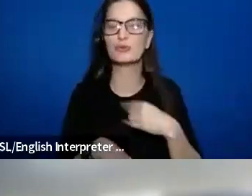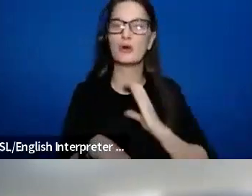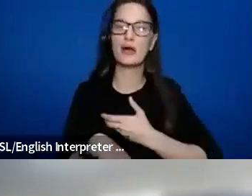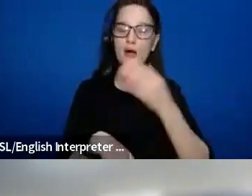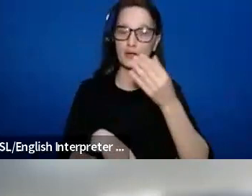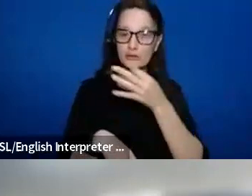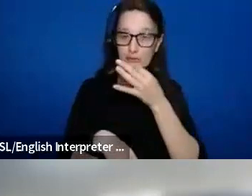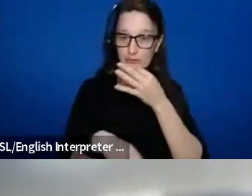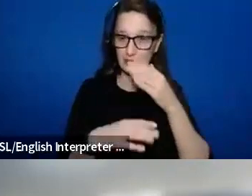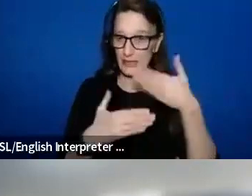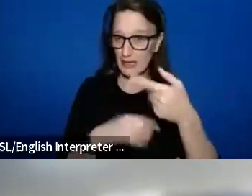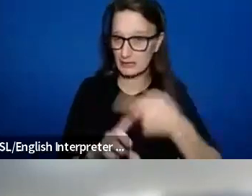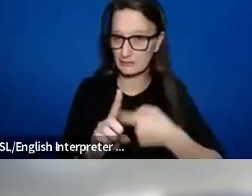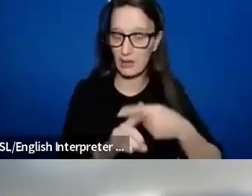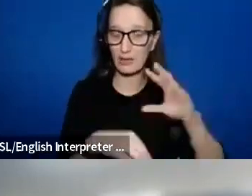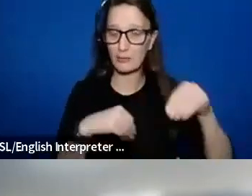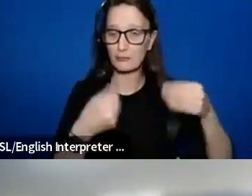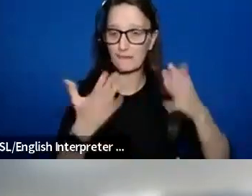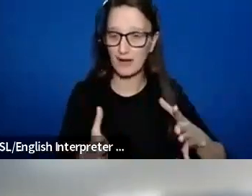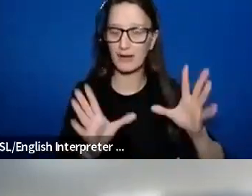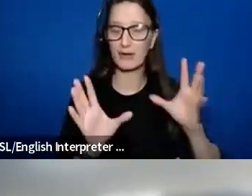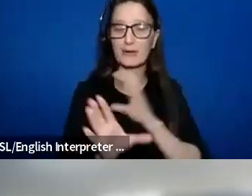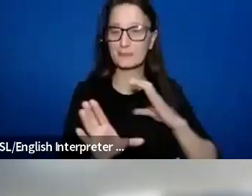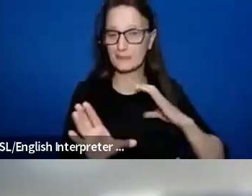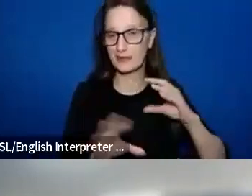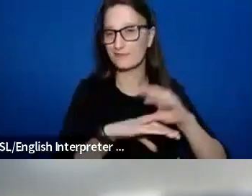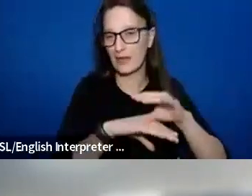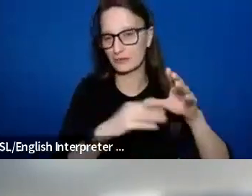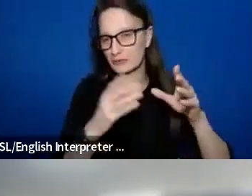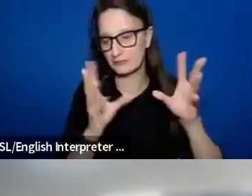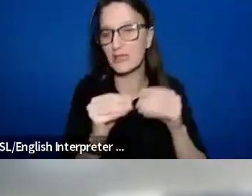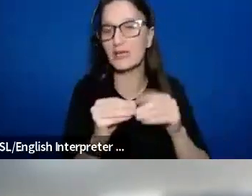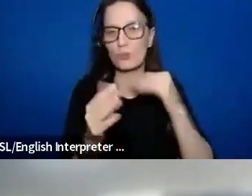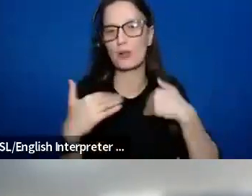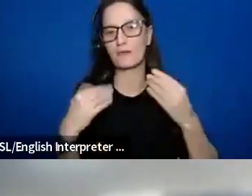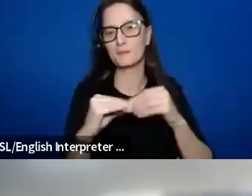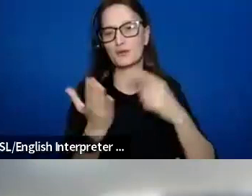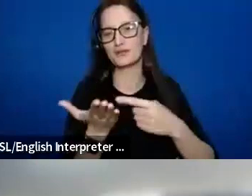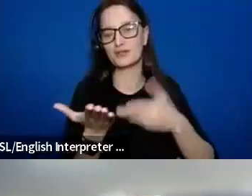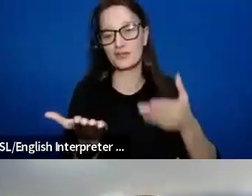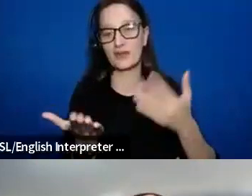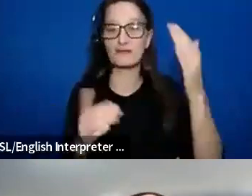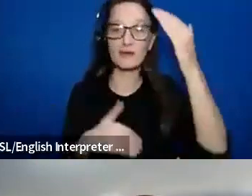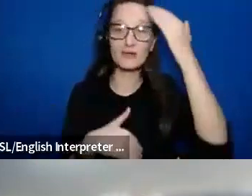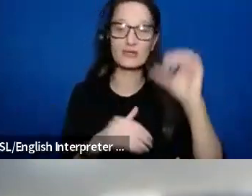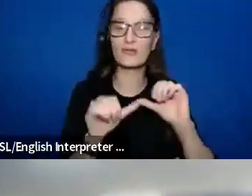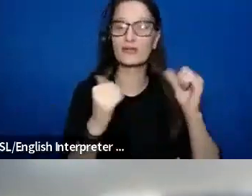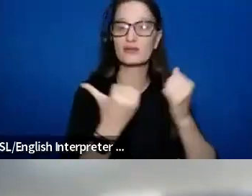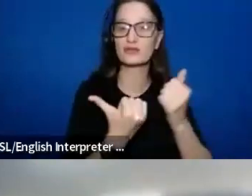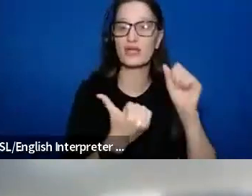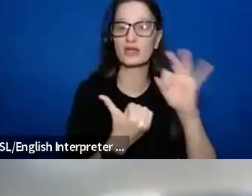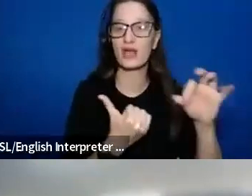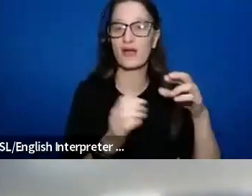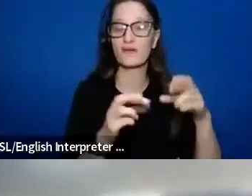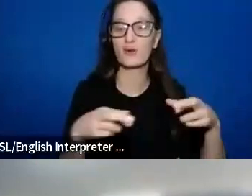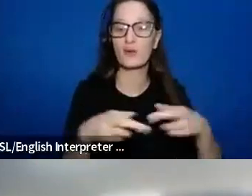next month, there certainly will be further discussions more about it. One thing I will note is that the Association of Regional Center Agencies did put out their guidance, or